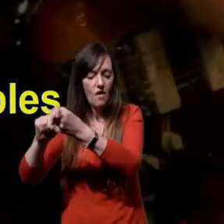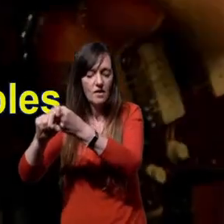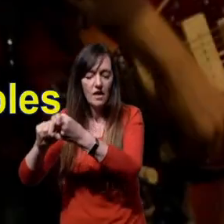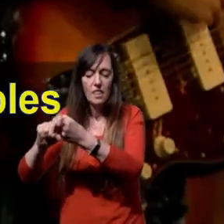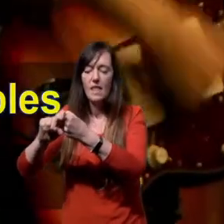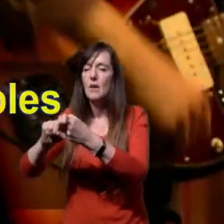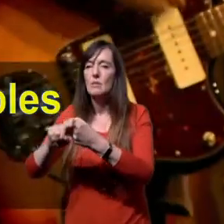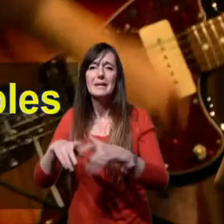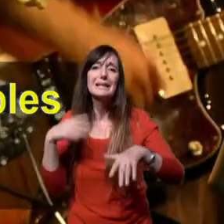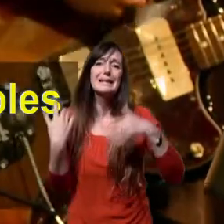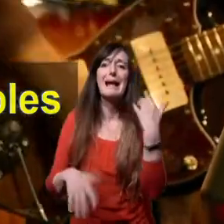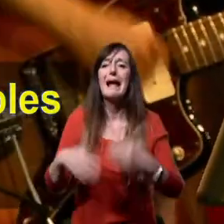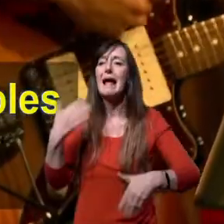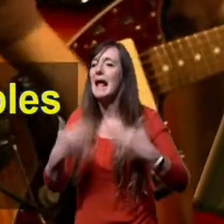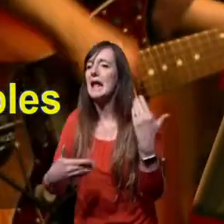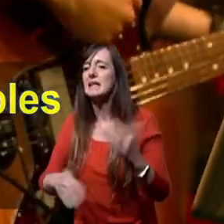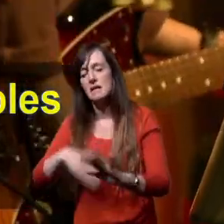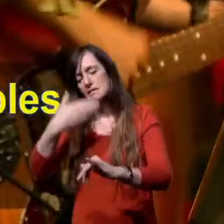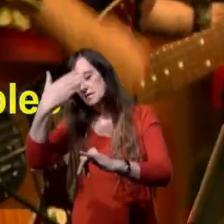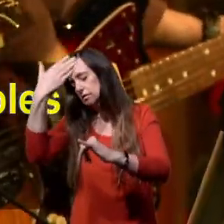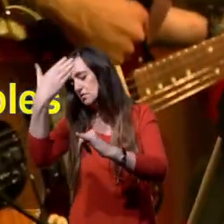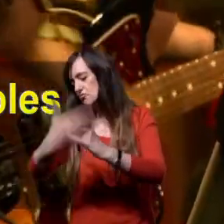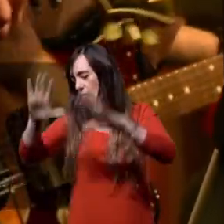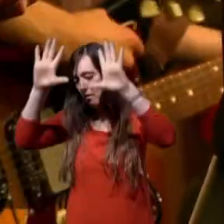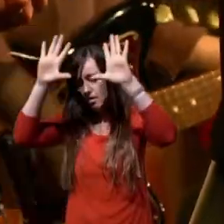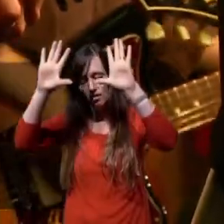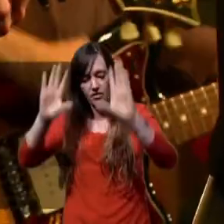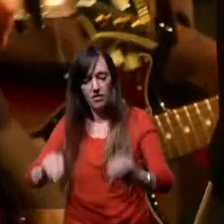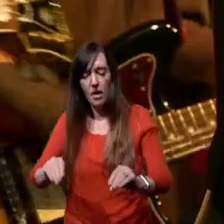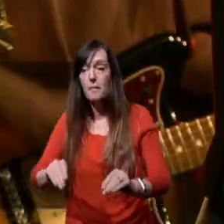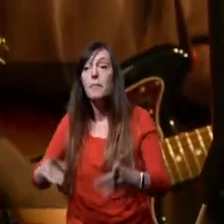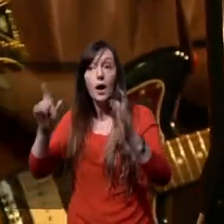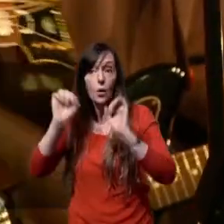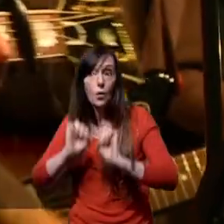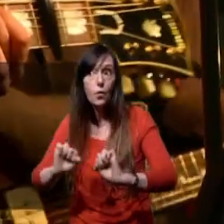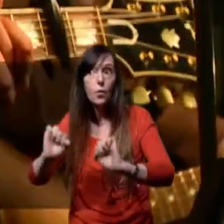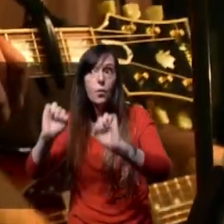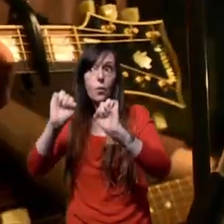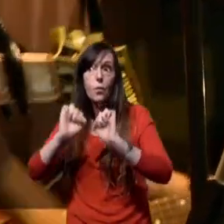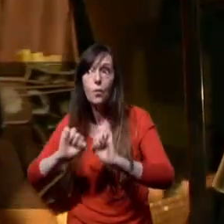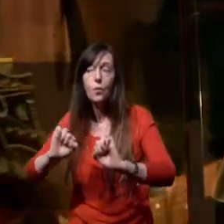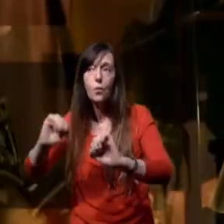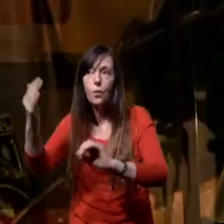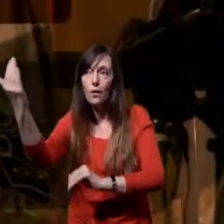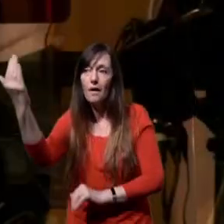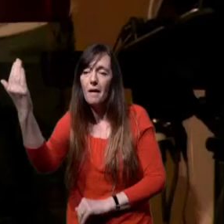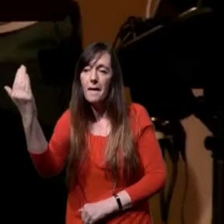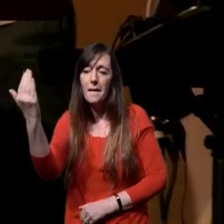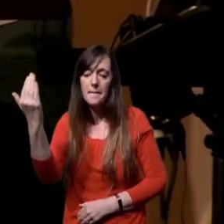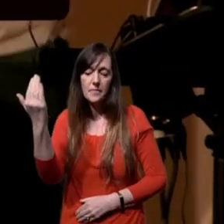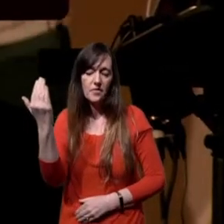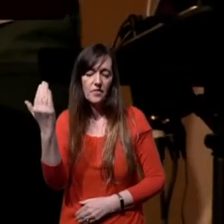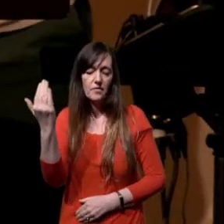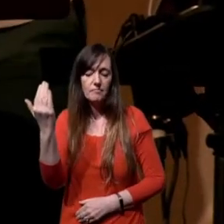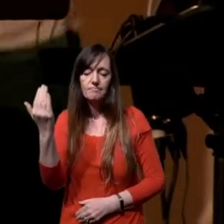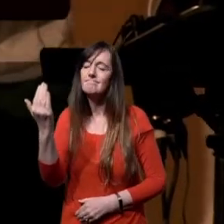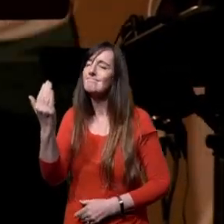on. And there will be an end to these troubles, but until that day